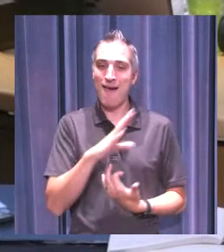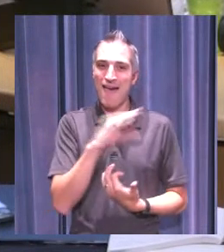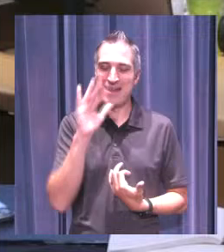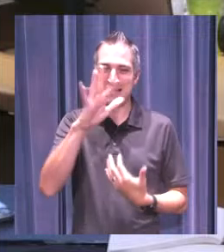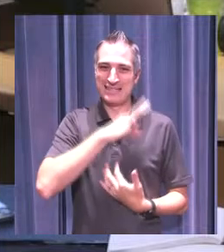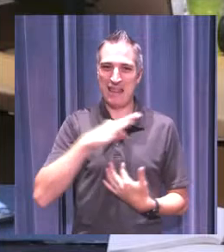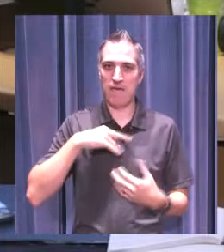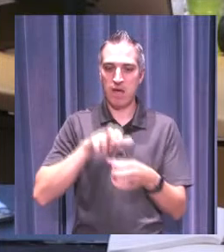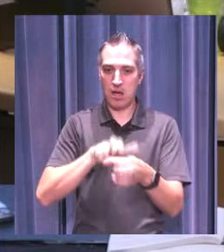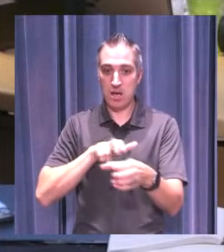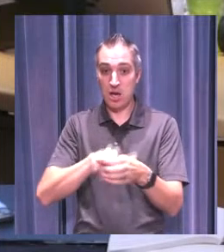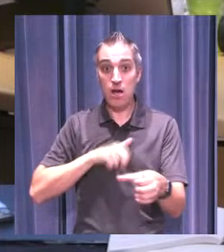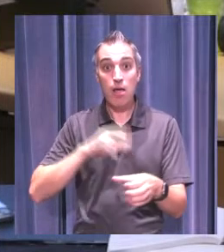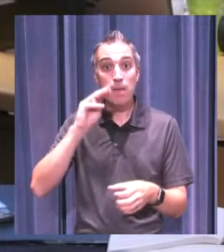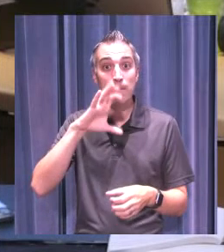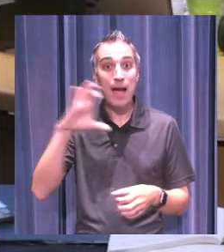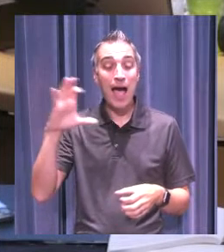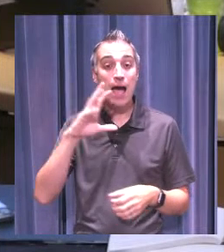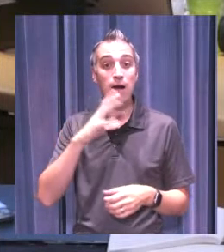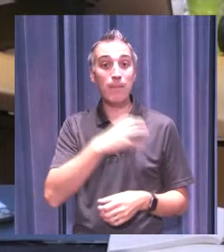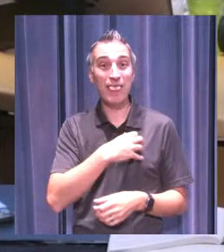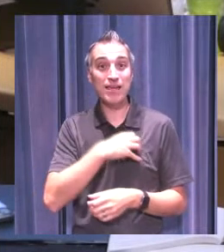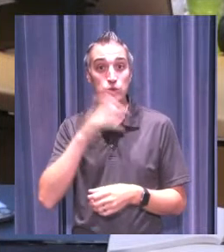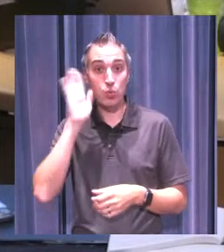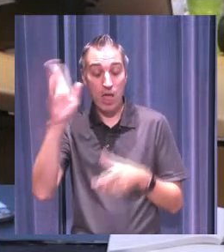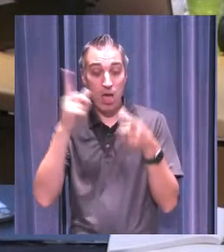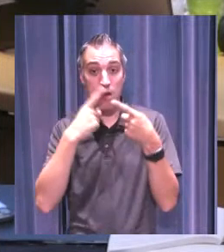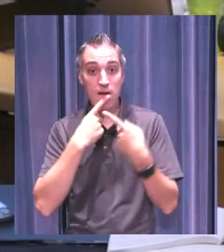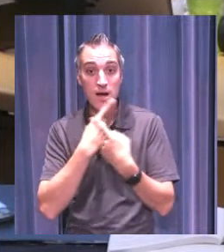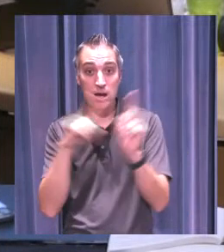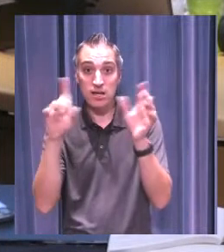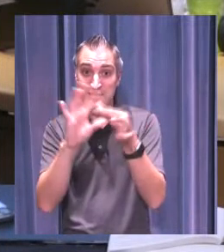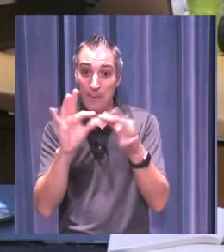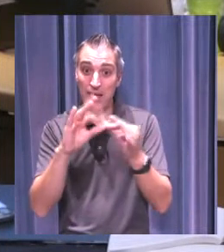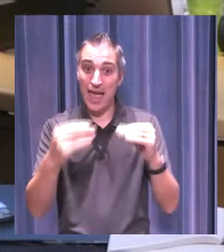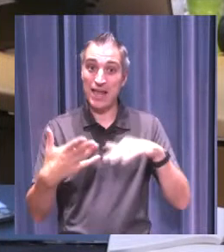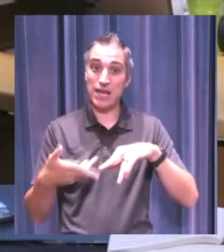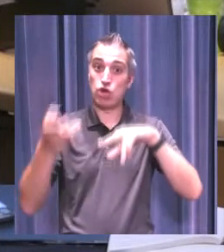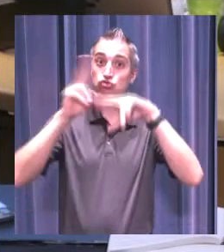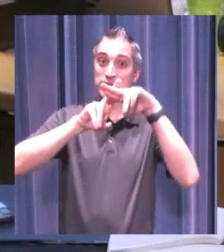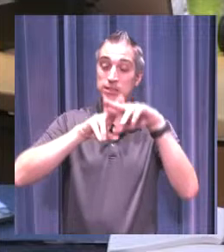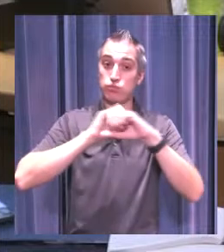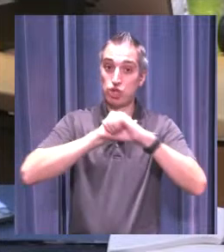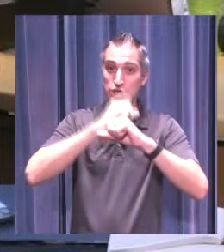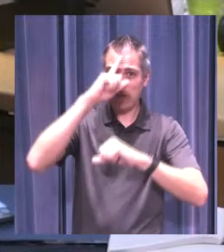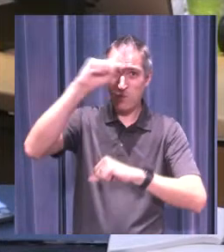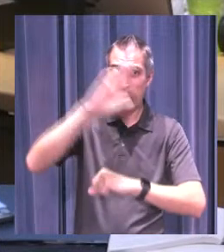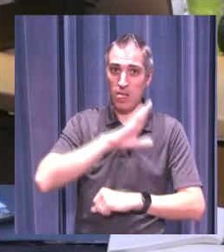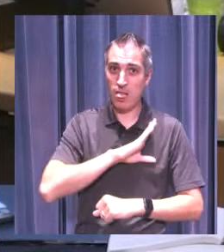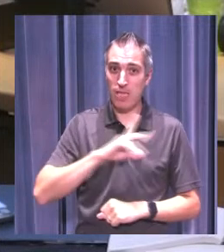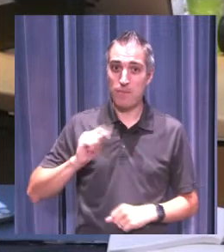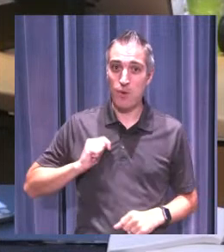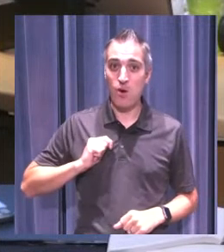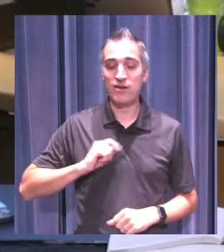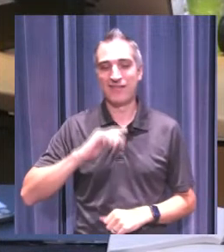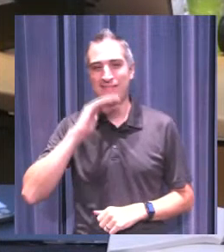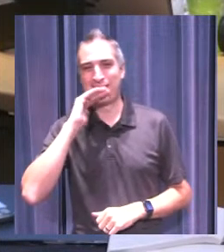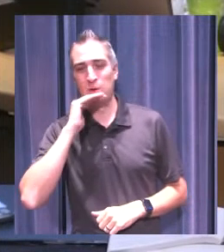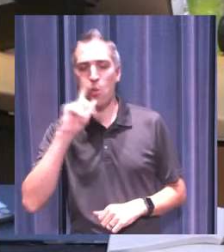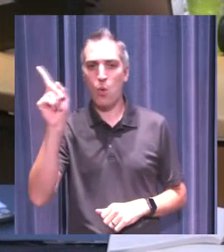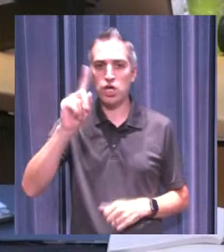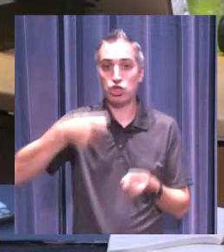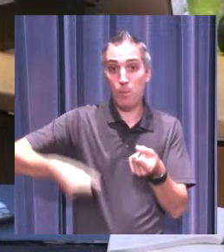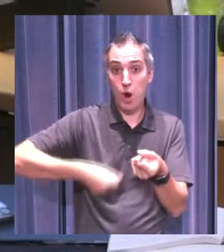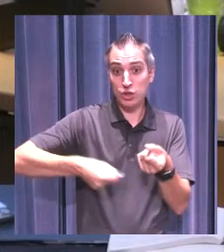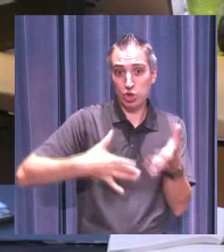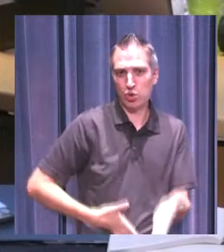Chief of Police going to release a statement about Mr. Freeman and increased protection of the board? Where's the prosecutor? Conflict